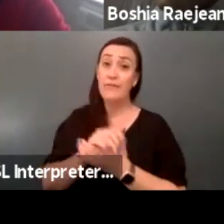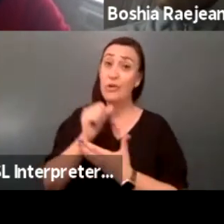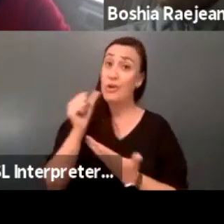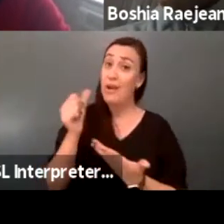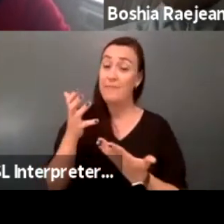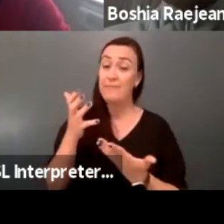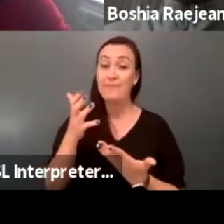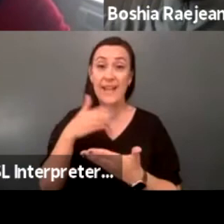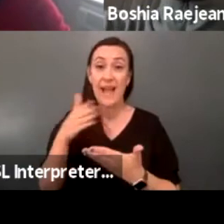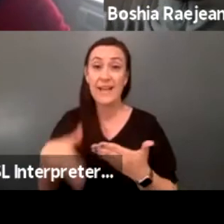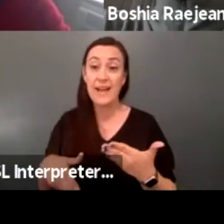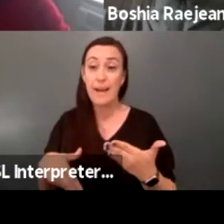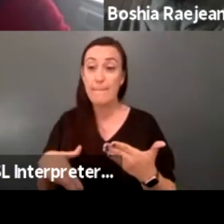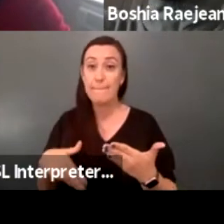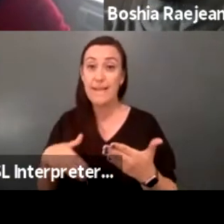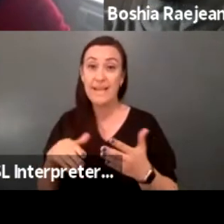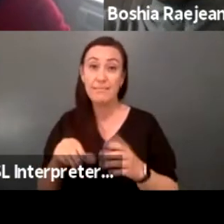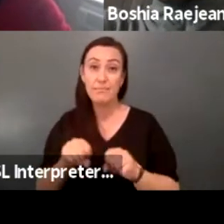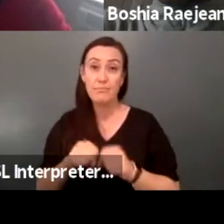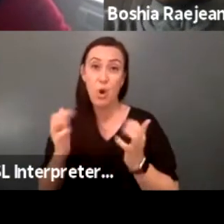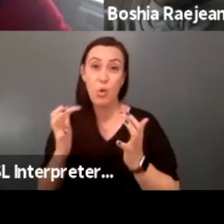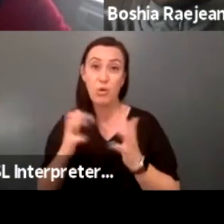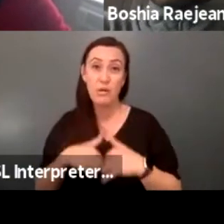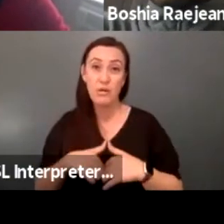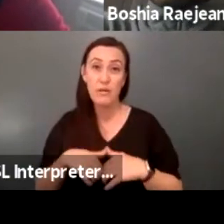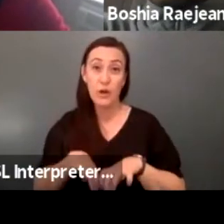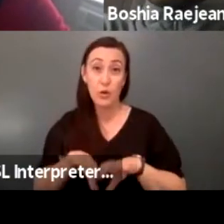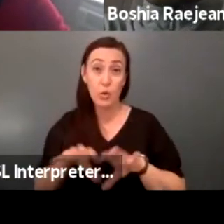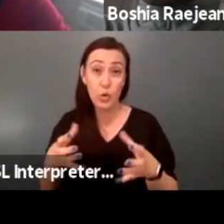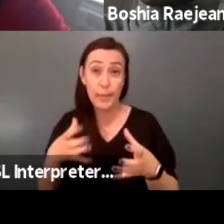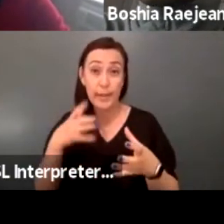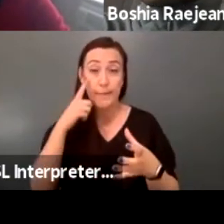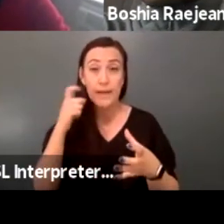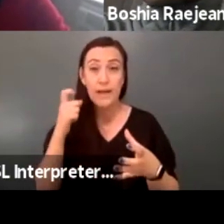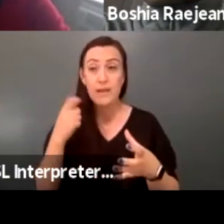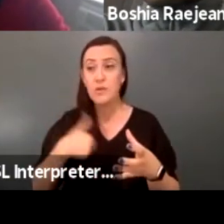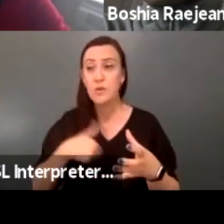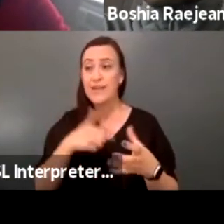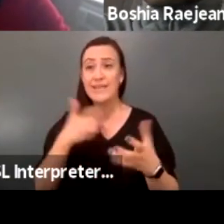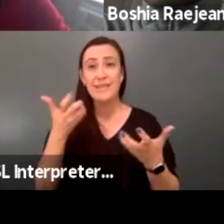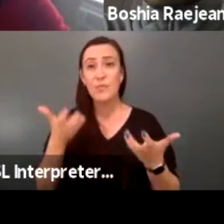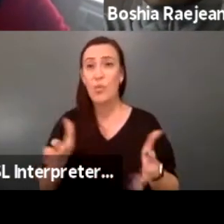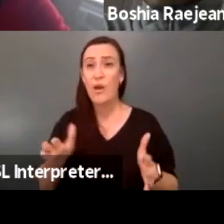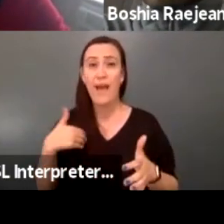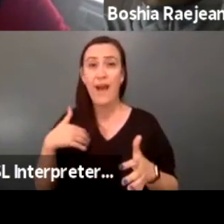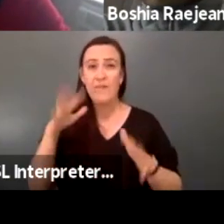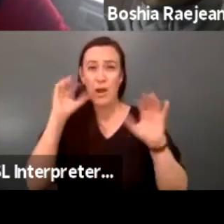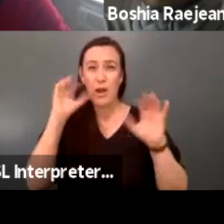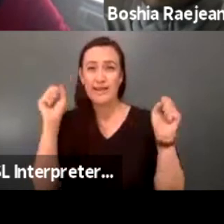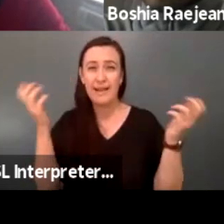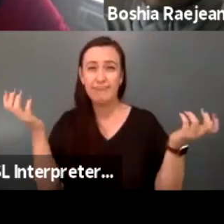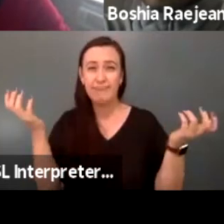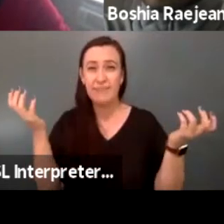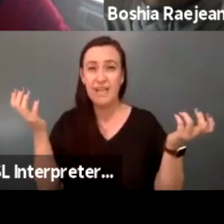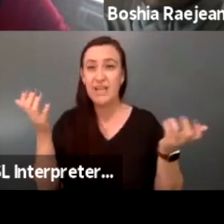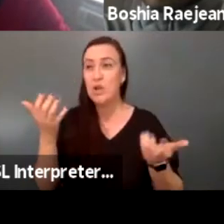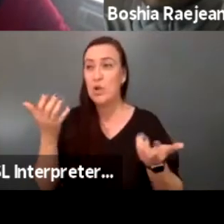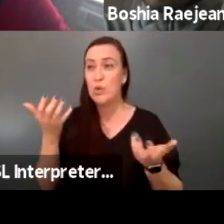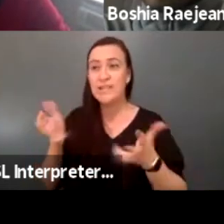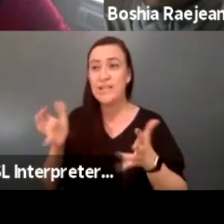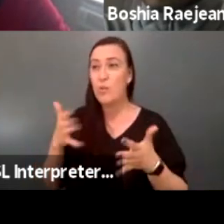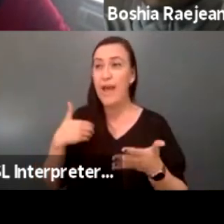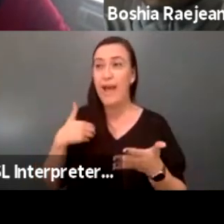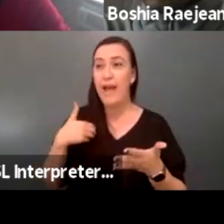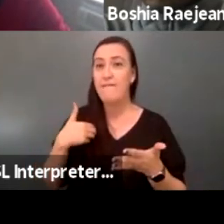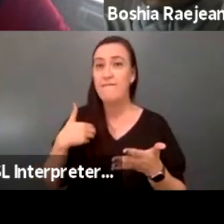up breaking the group because we didn't want to have a president. We didn't want to have